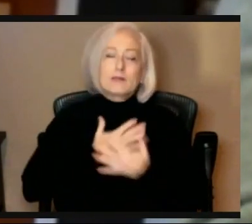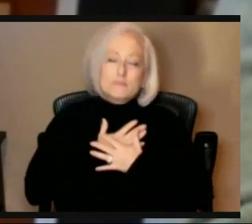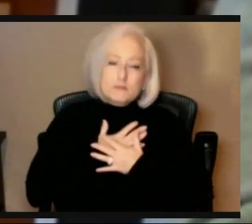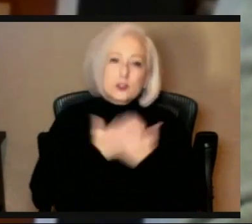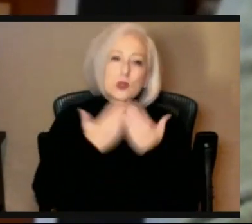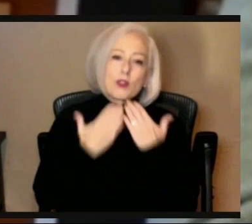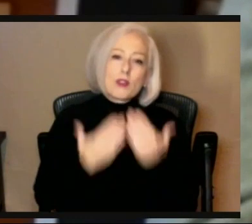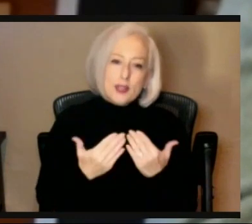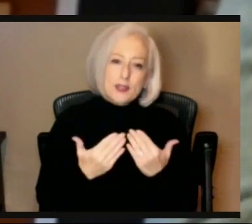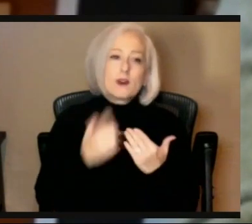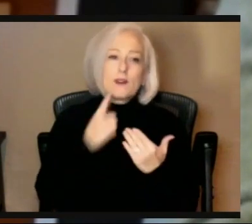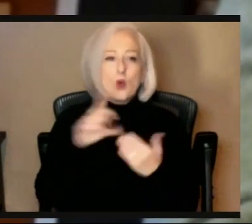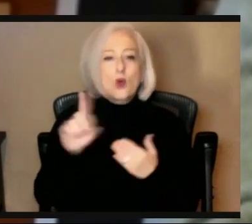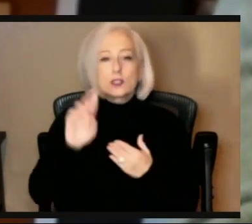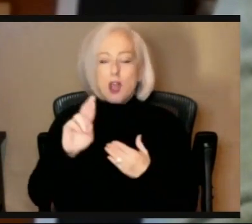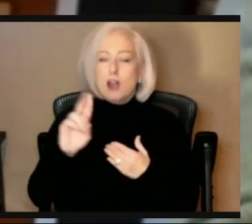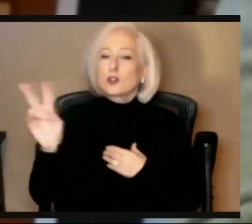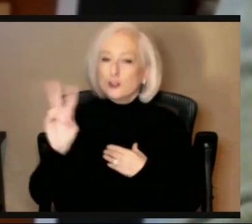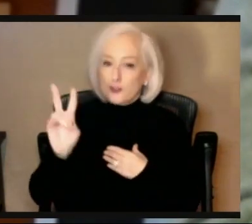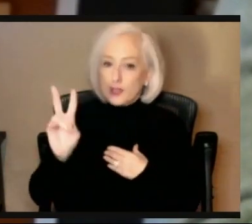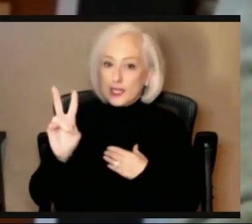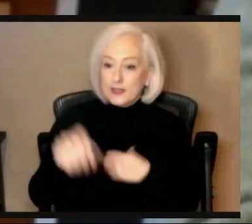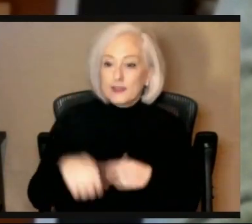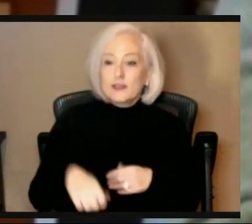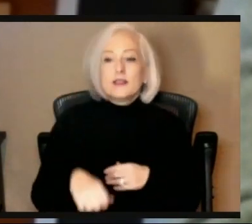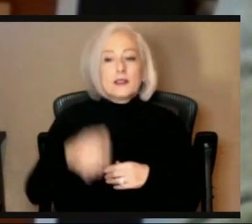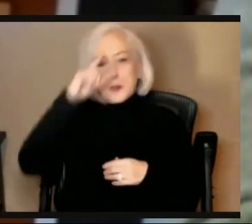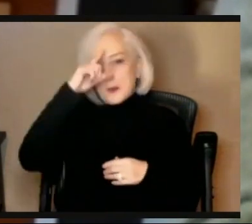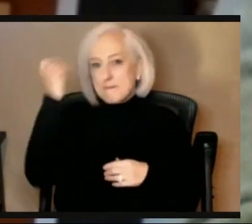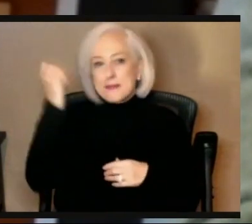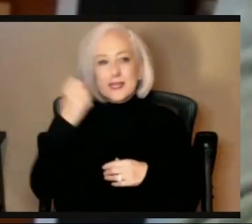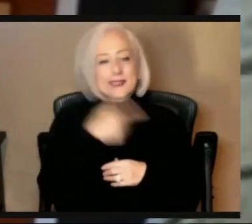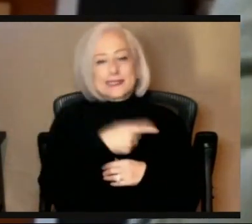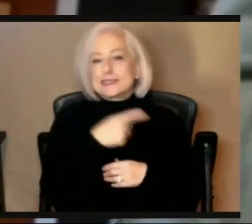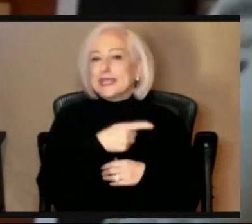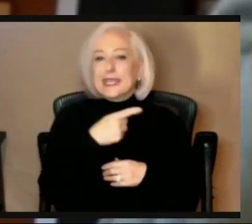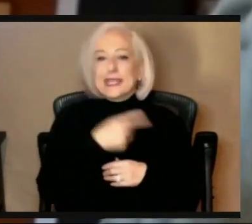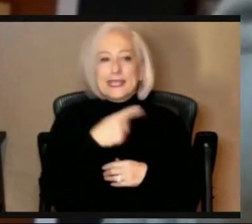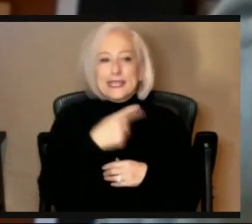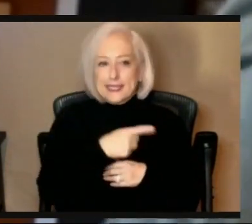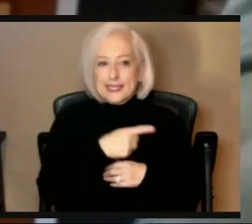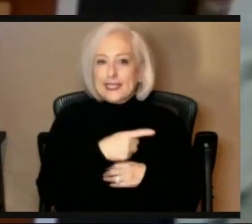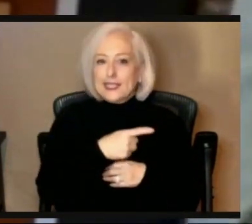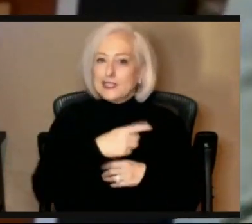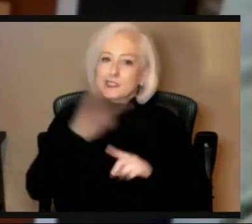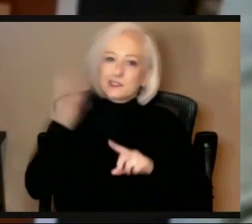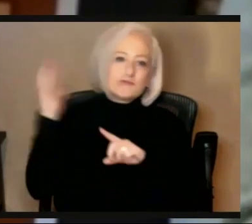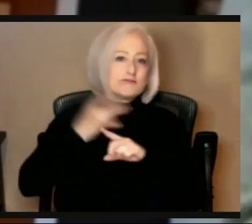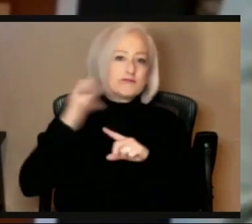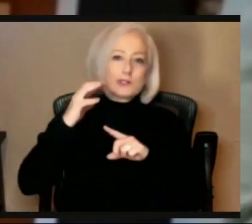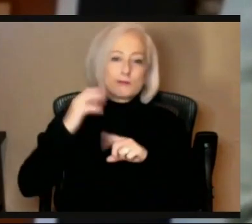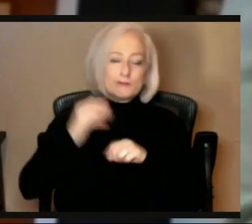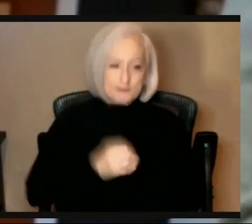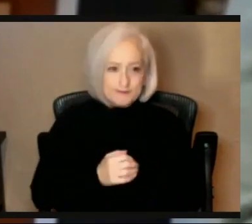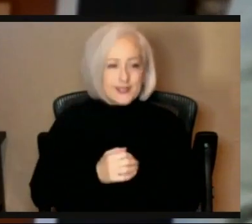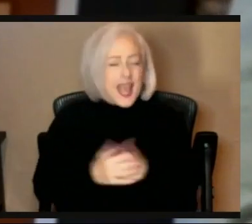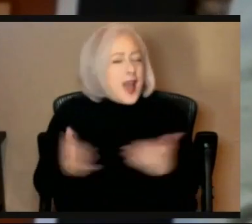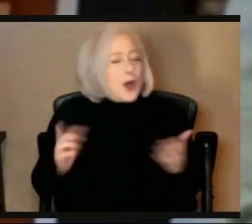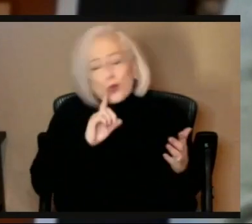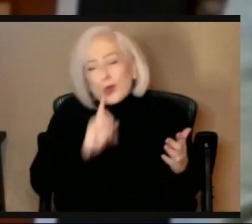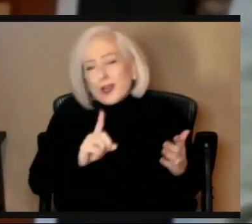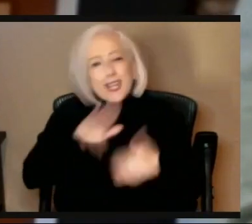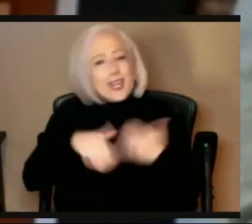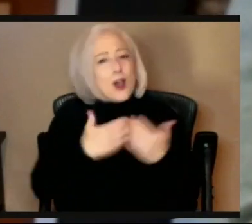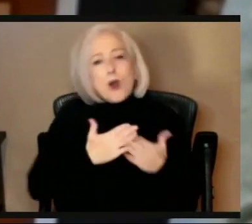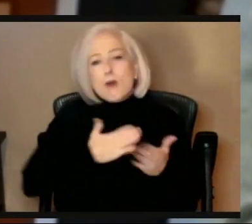to Dr. V because he's the ace guy. In fact, all the doctors I had at KU